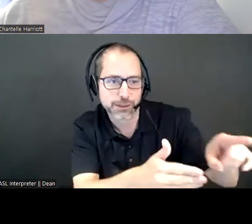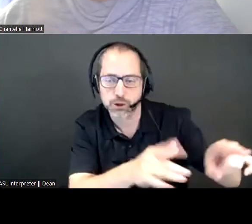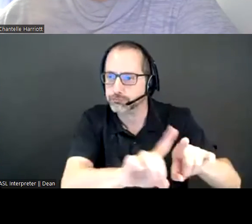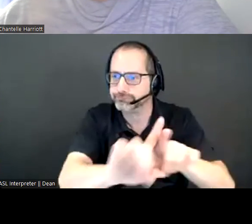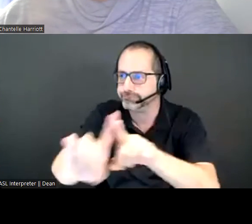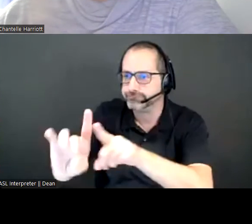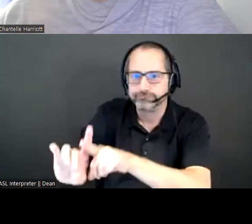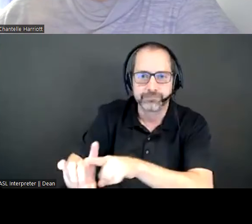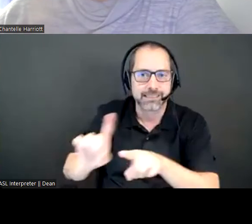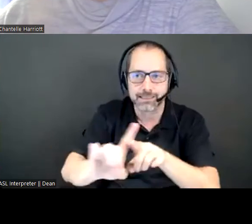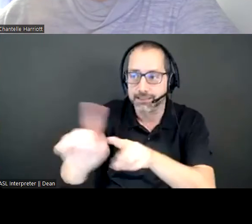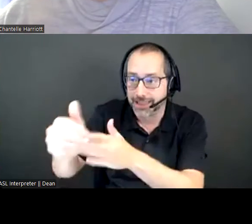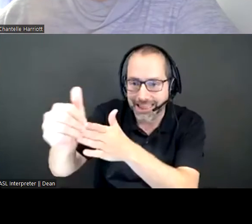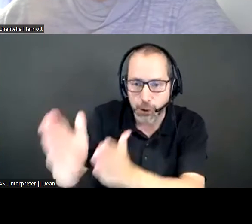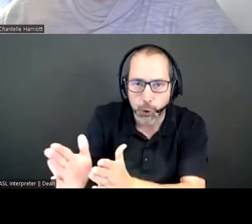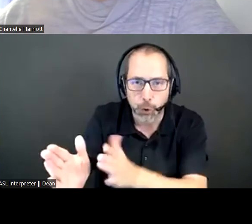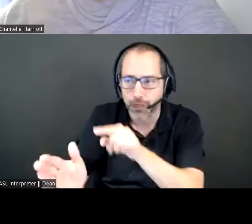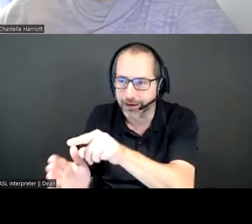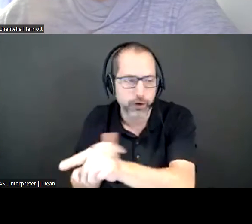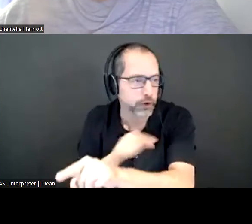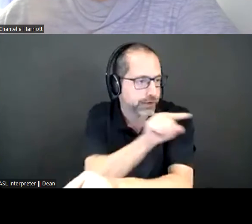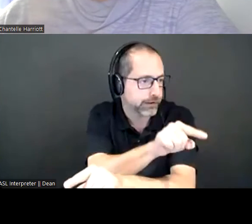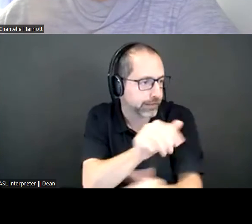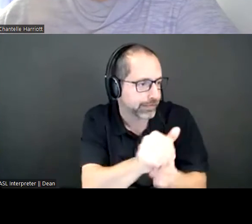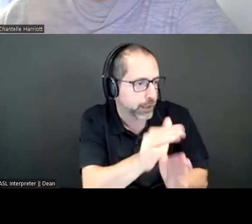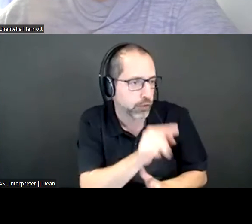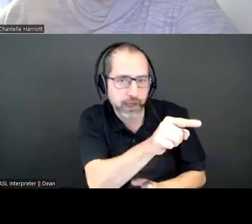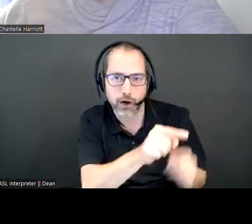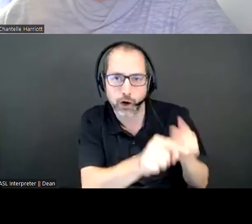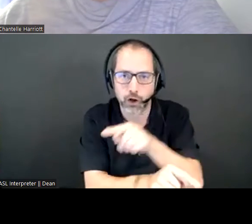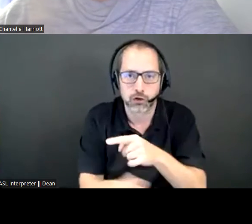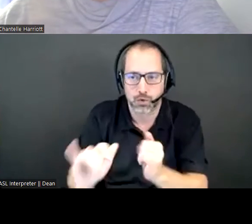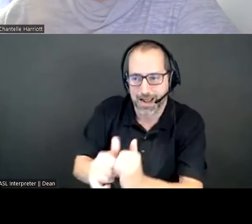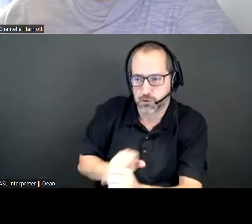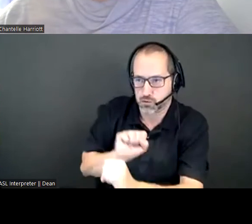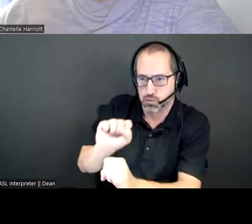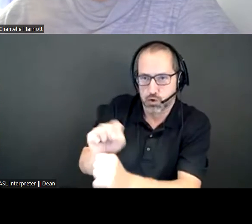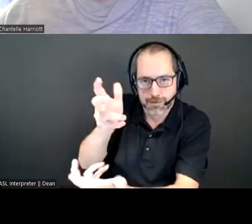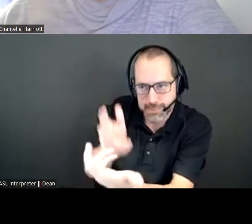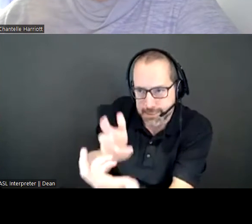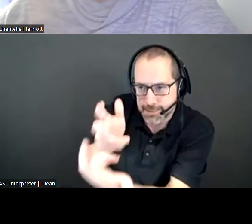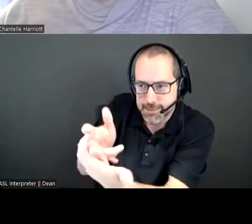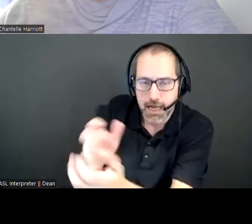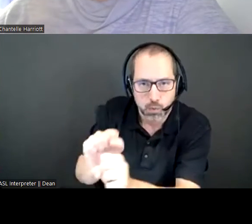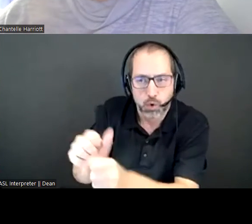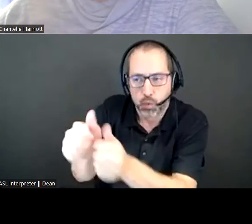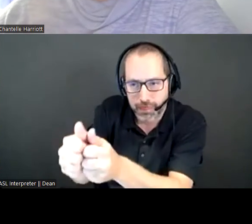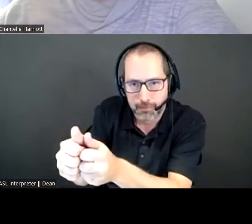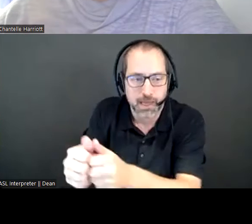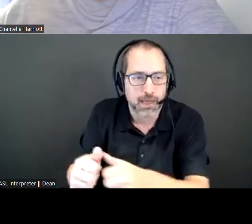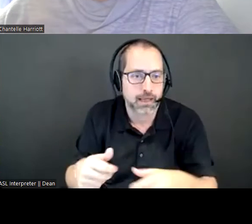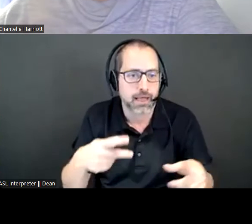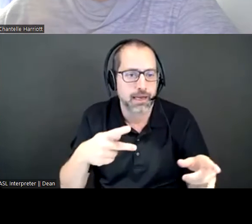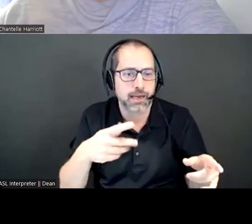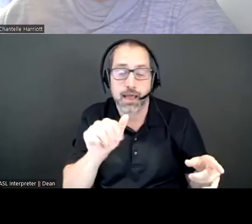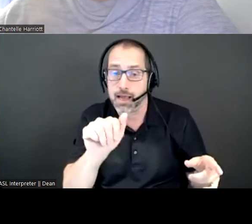leadership, and working with that community, I think is so important. And Pink